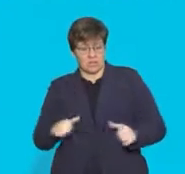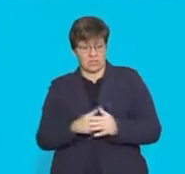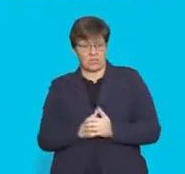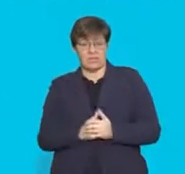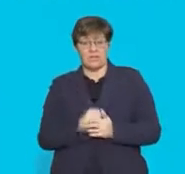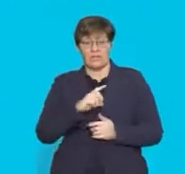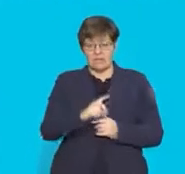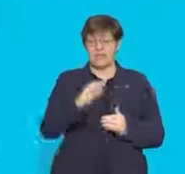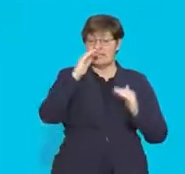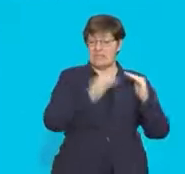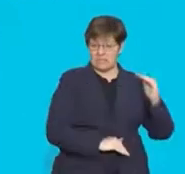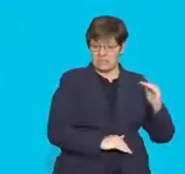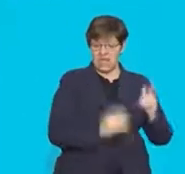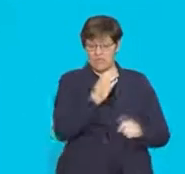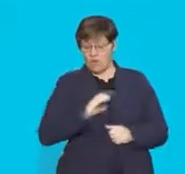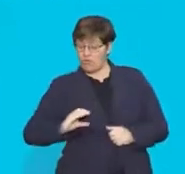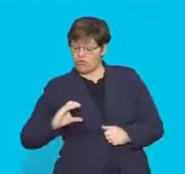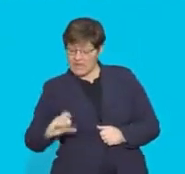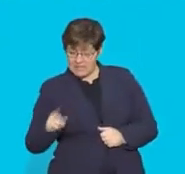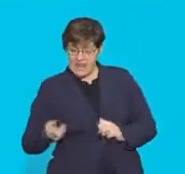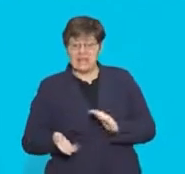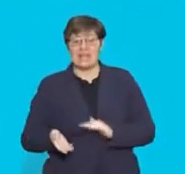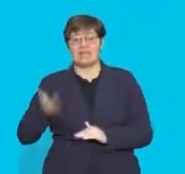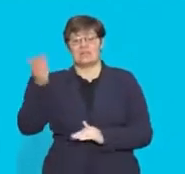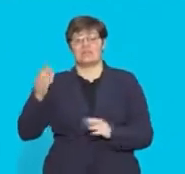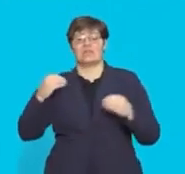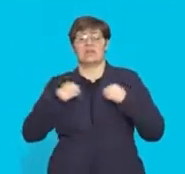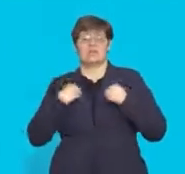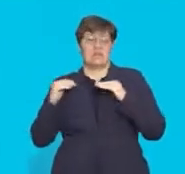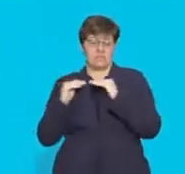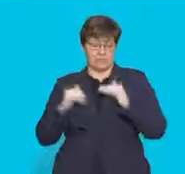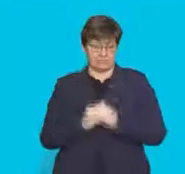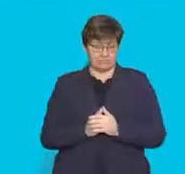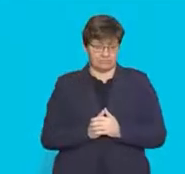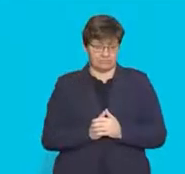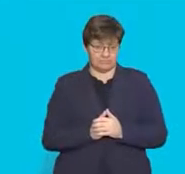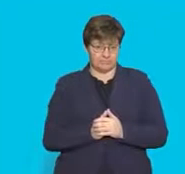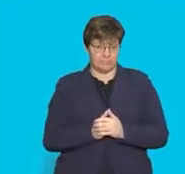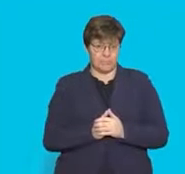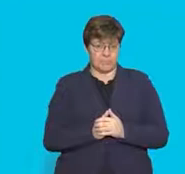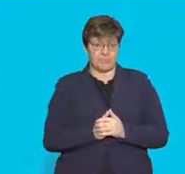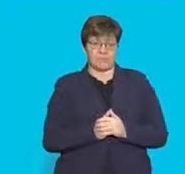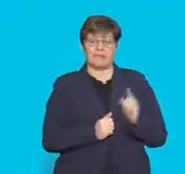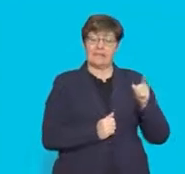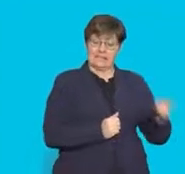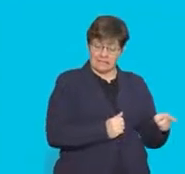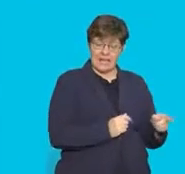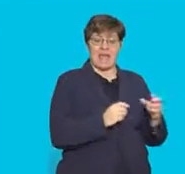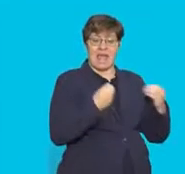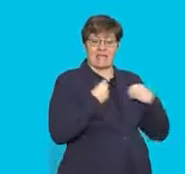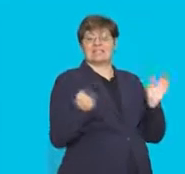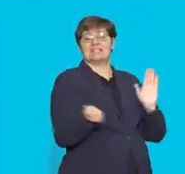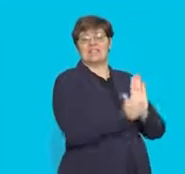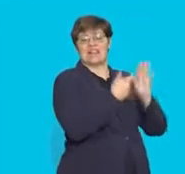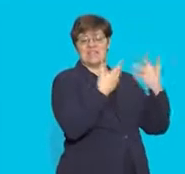the owner's equity. When you're crediting, it increases the owner's equity. Right, here's the asset that's being sold. Clearly you